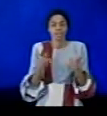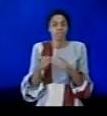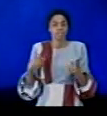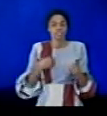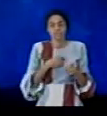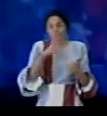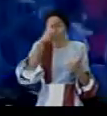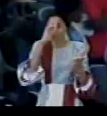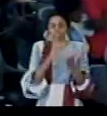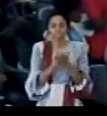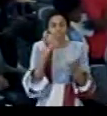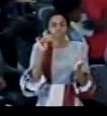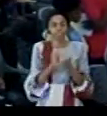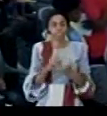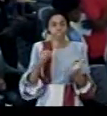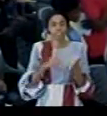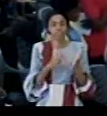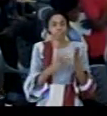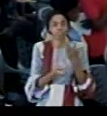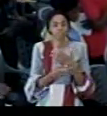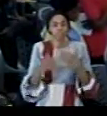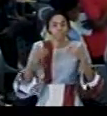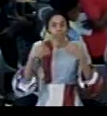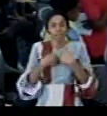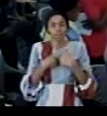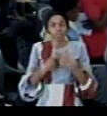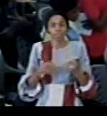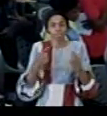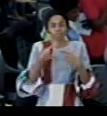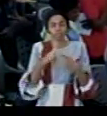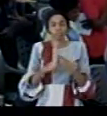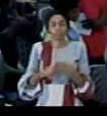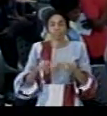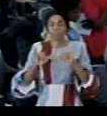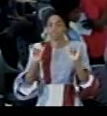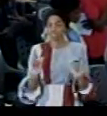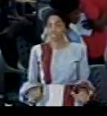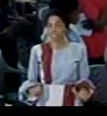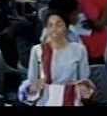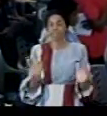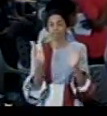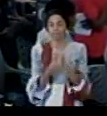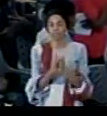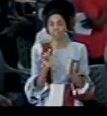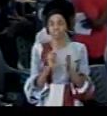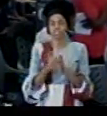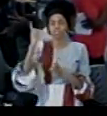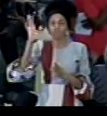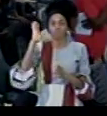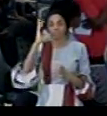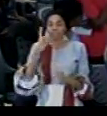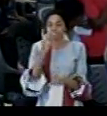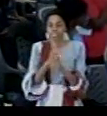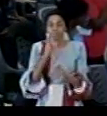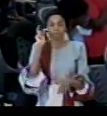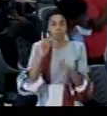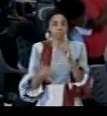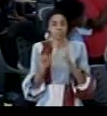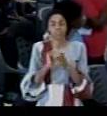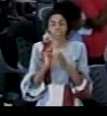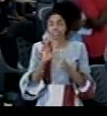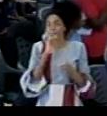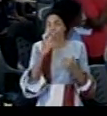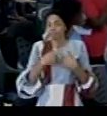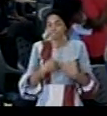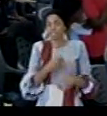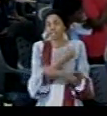come to stay, that God will sustain this program, that God will preserve those that are saved, that God will strengthen those,